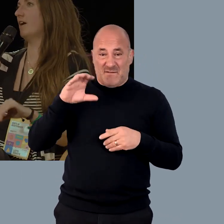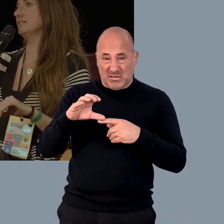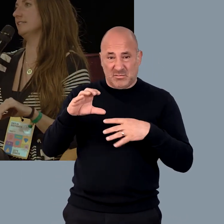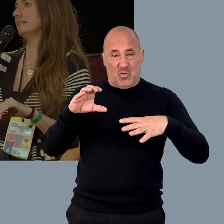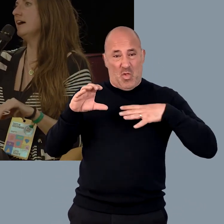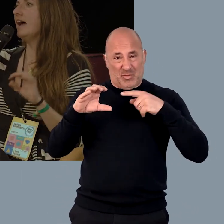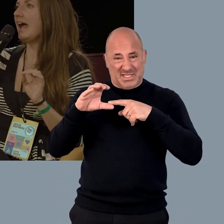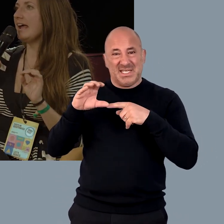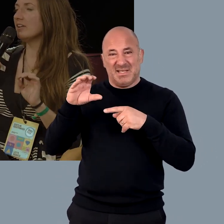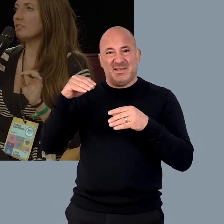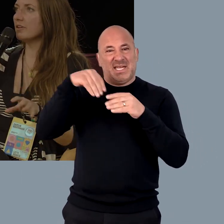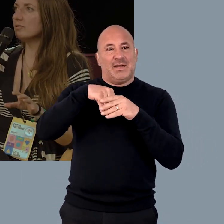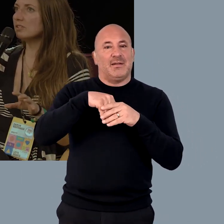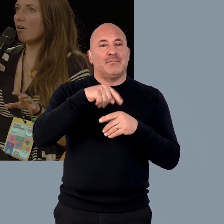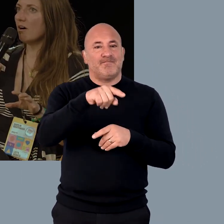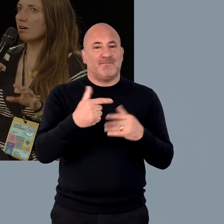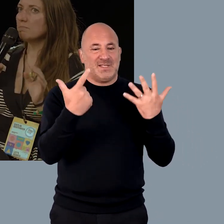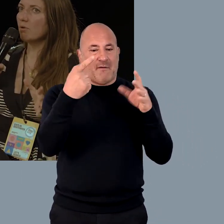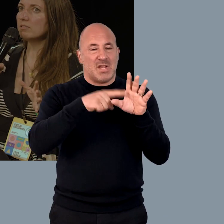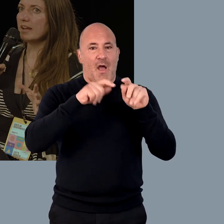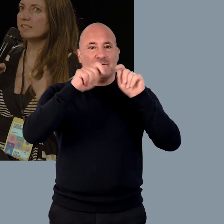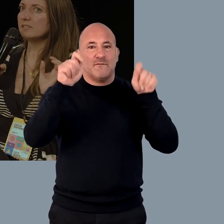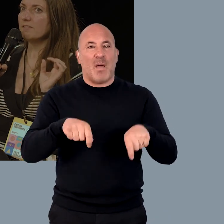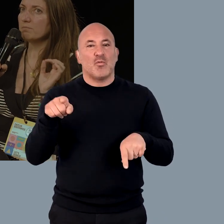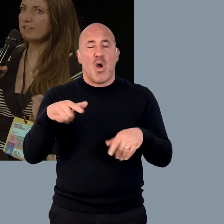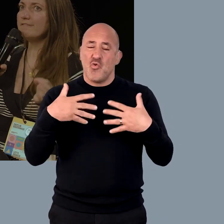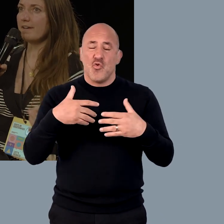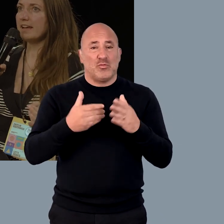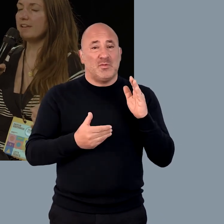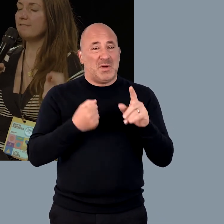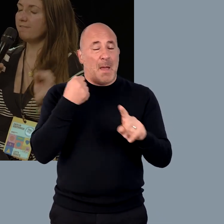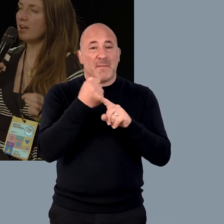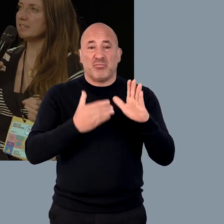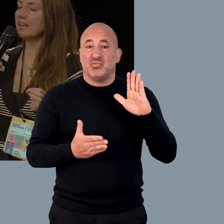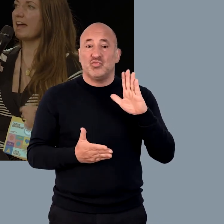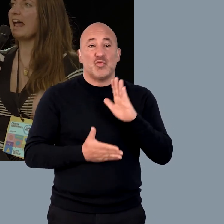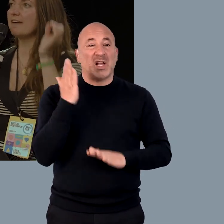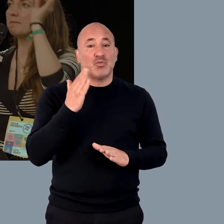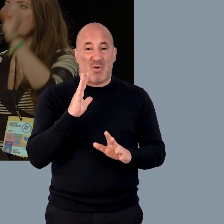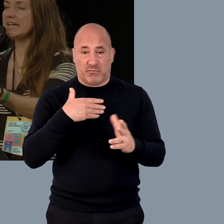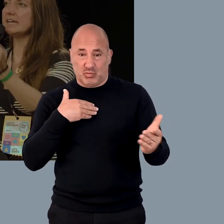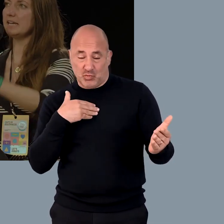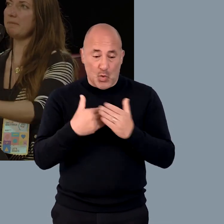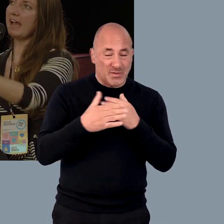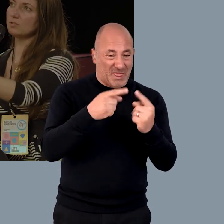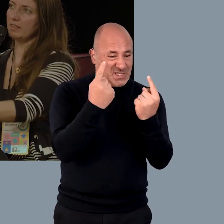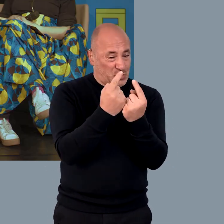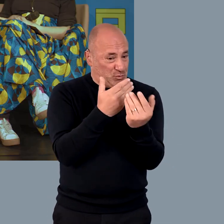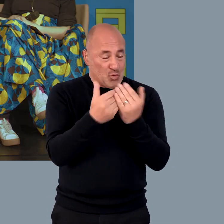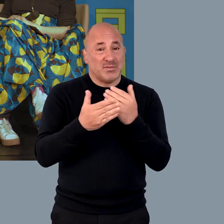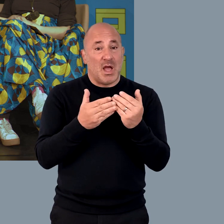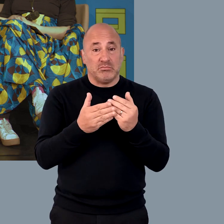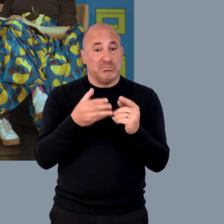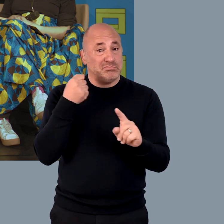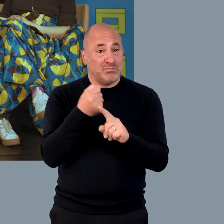climate funds. And those are more or less pre-vetted funds that have immediate impact